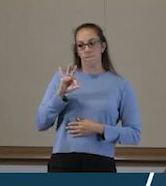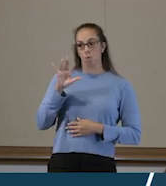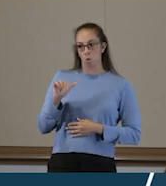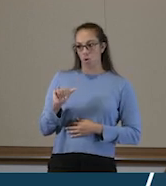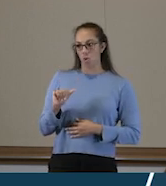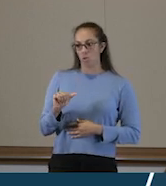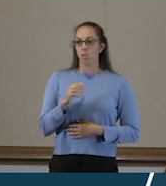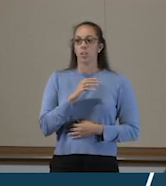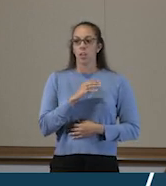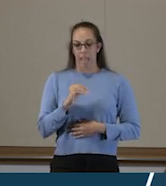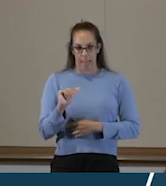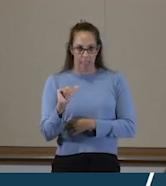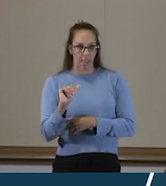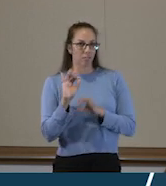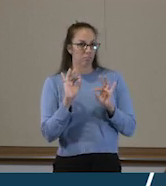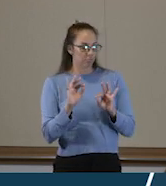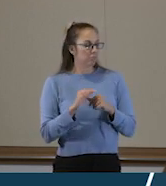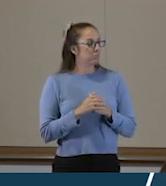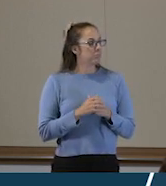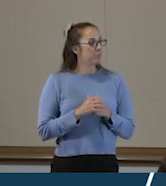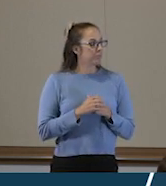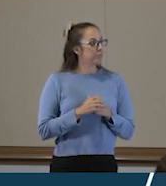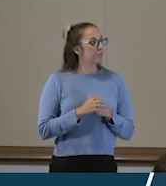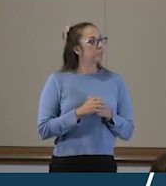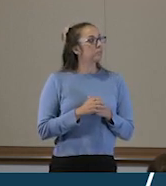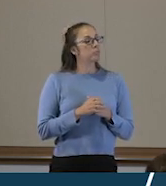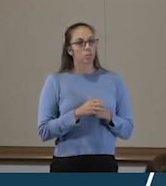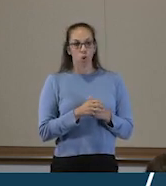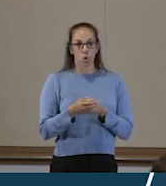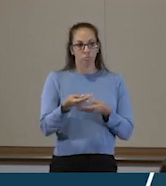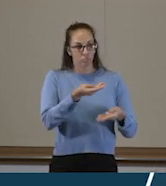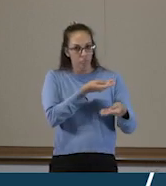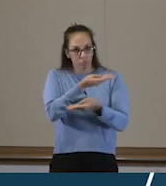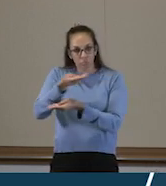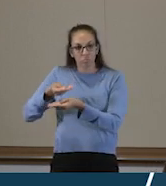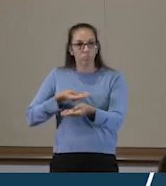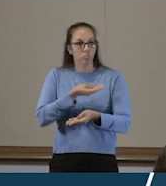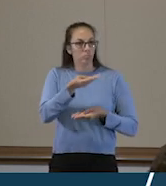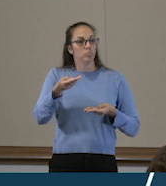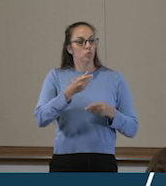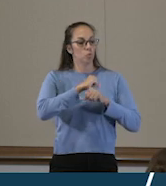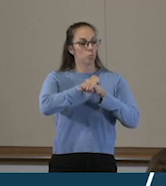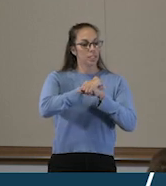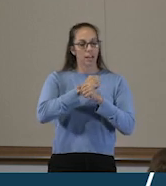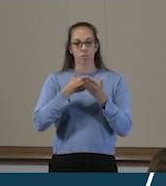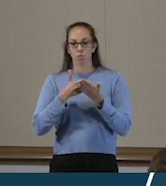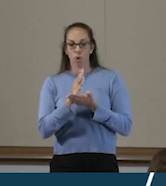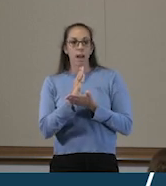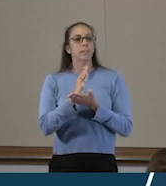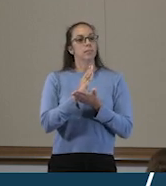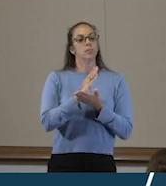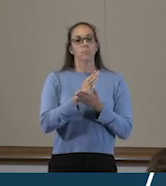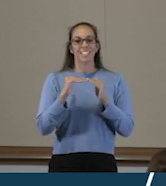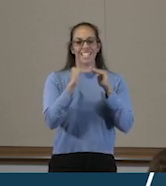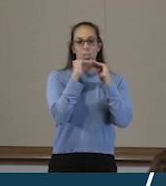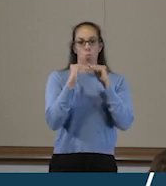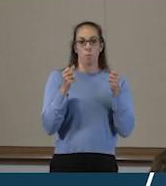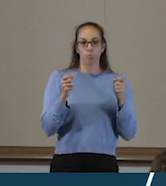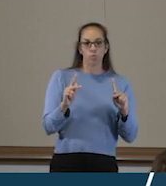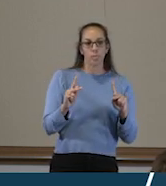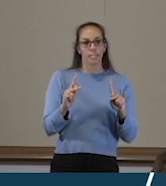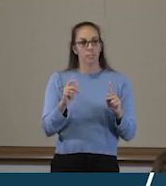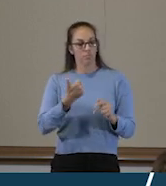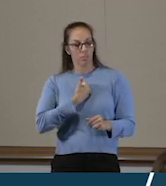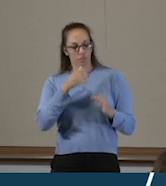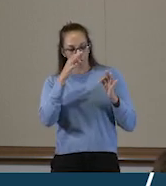mission is to advocate, educate, investigate, and litigate to protect and advance the rights, dignity, equal opportunities, self-determination,